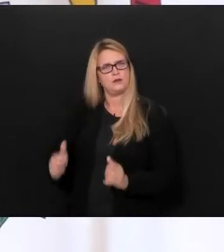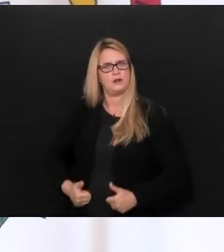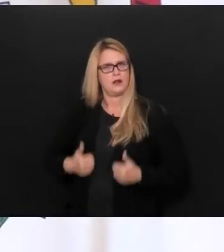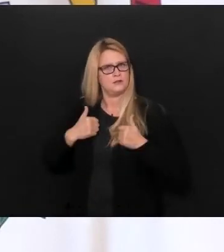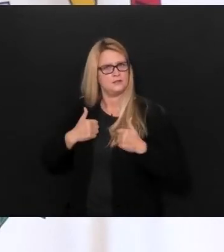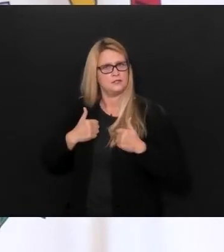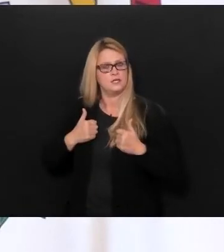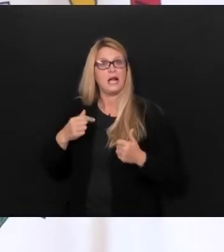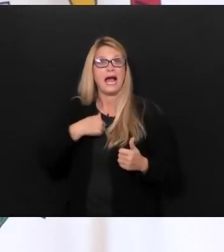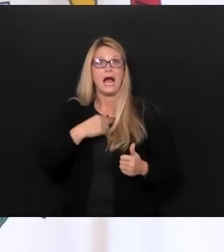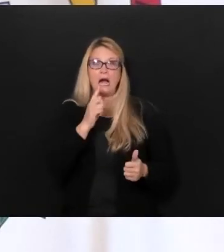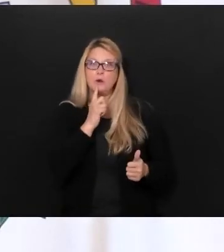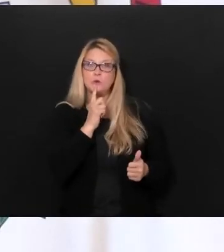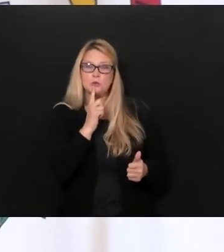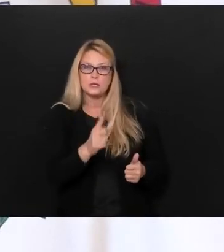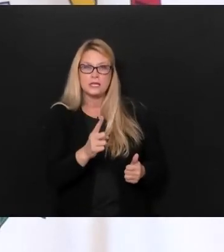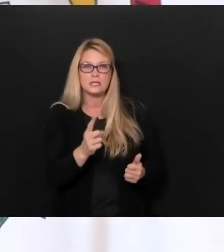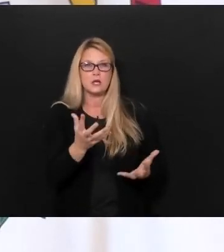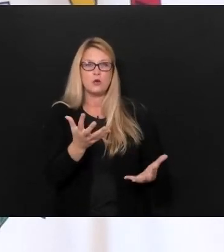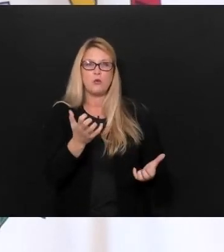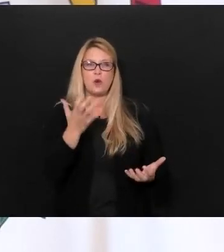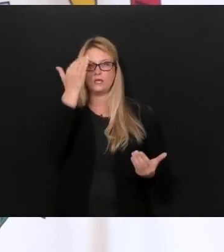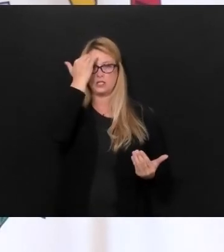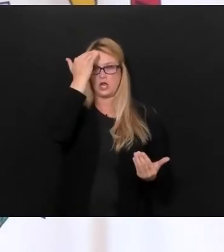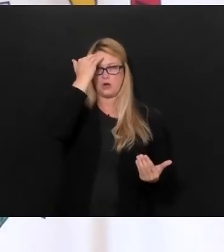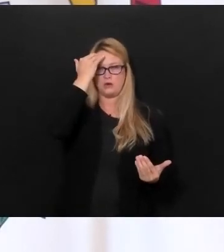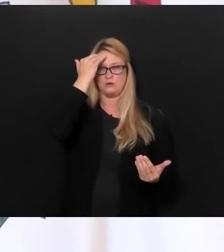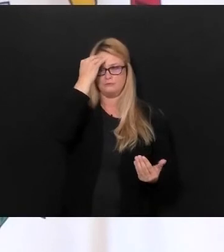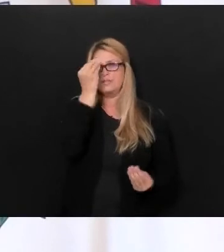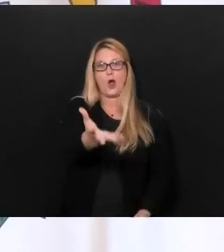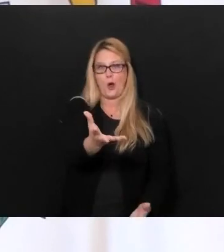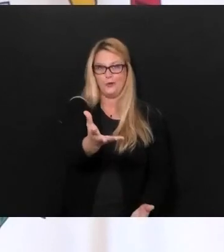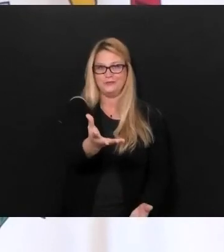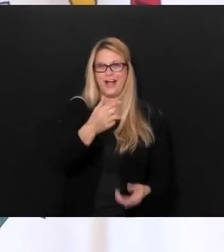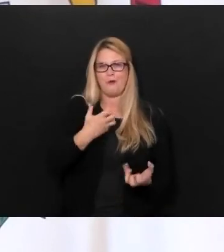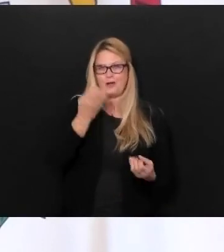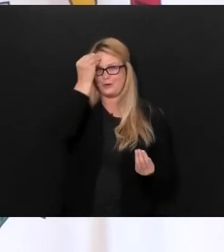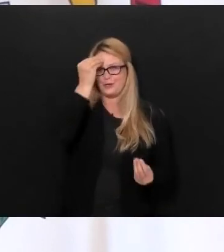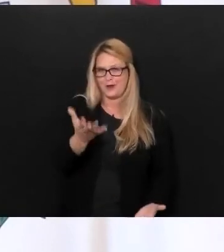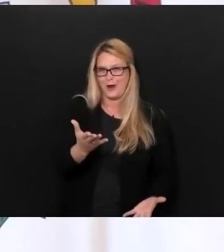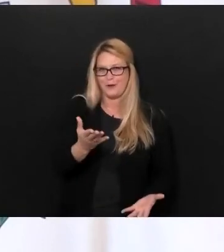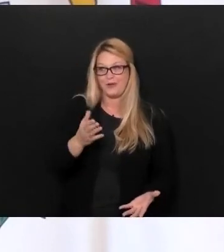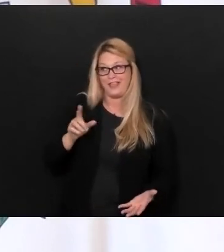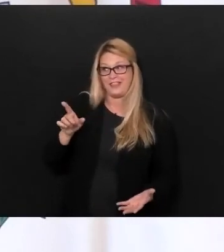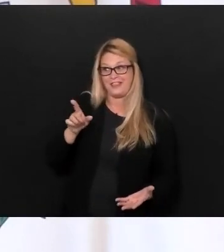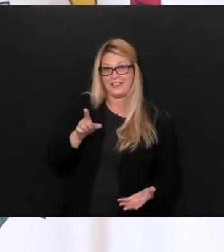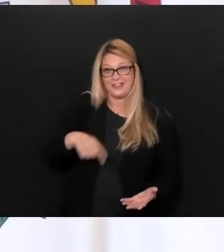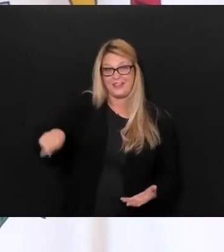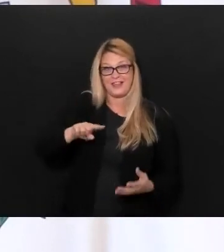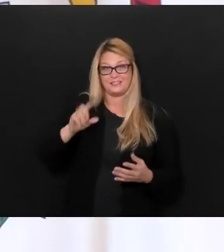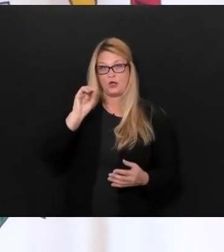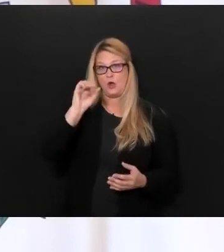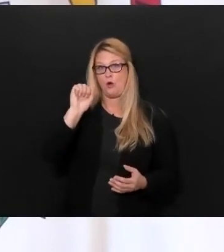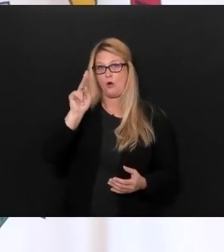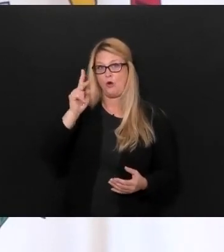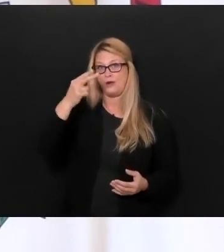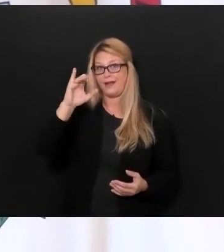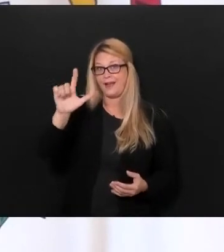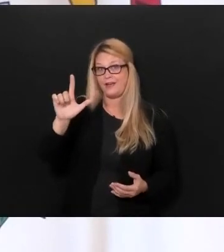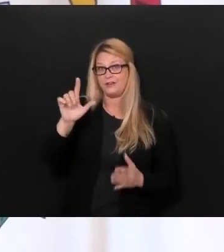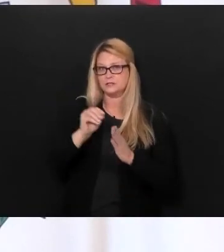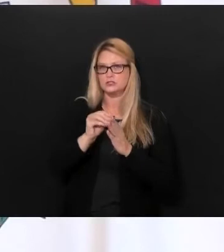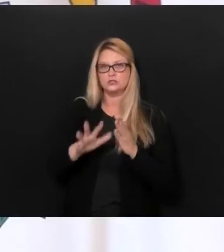to say that you talk about a class bunch of kids and a class coach and everything, the